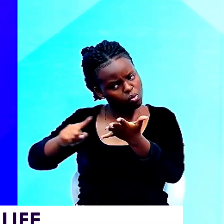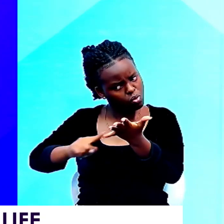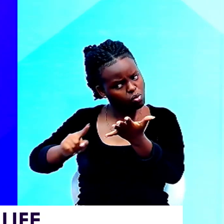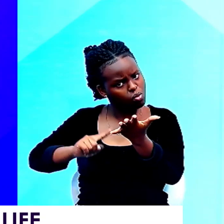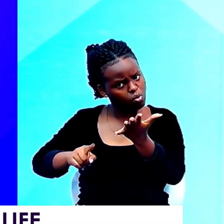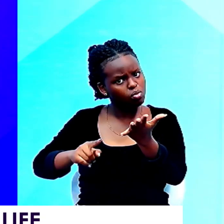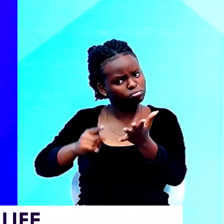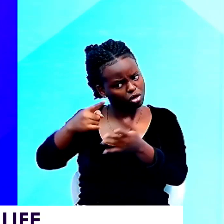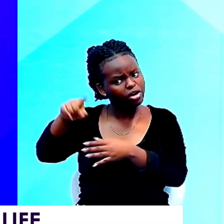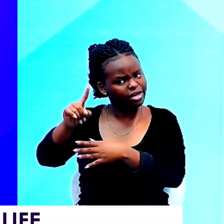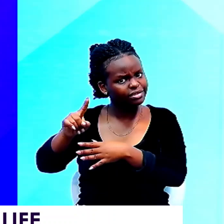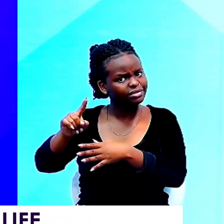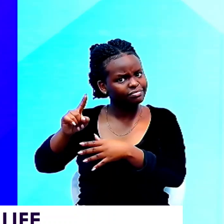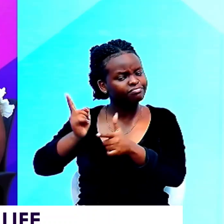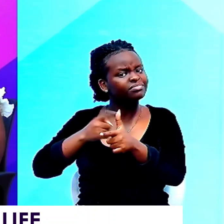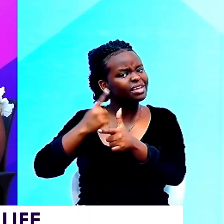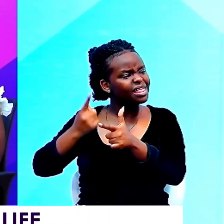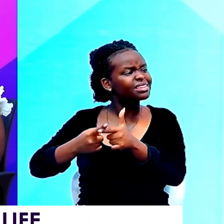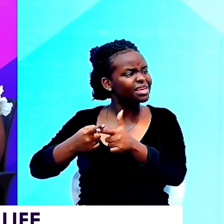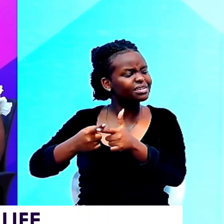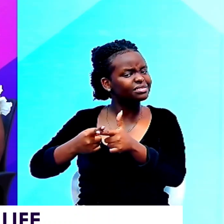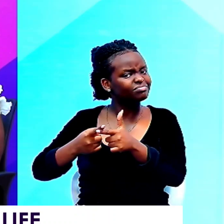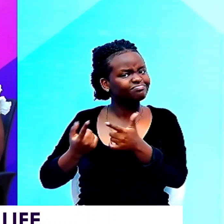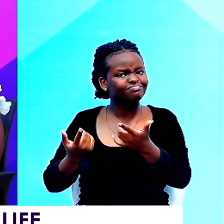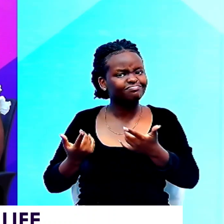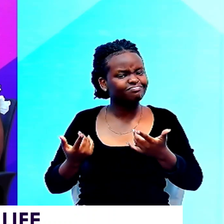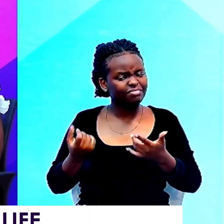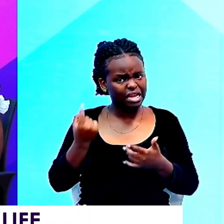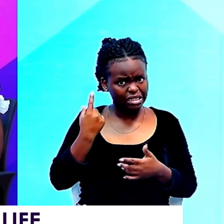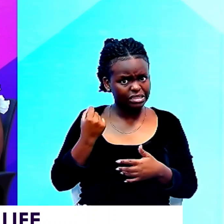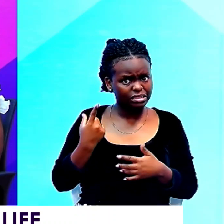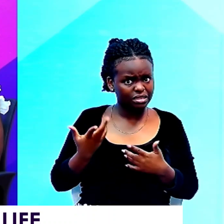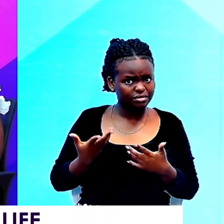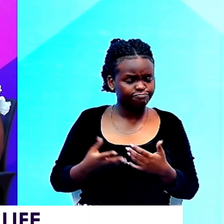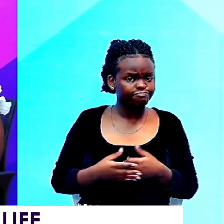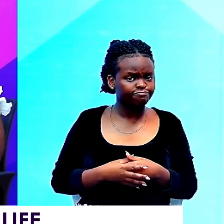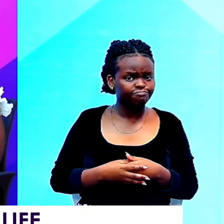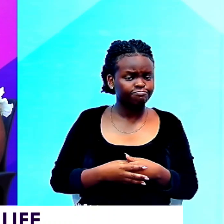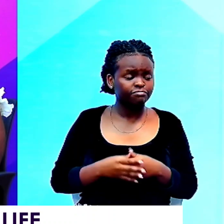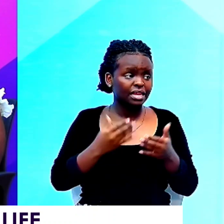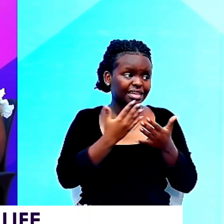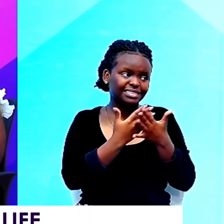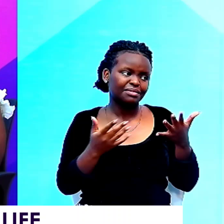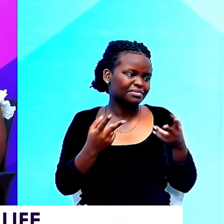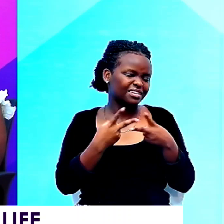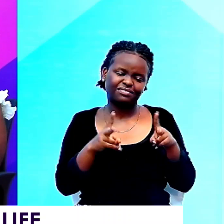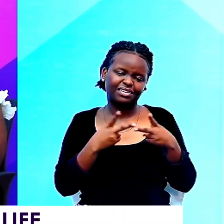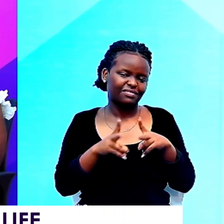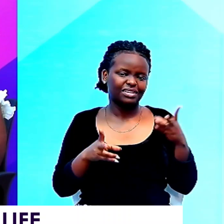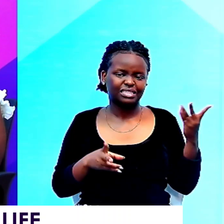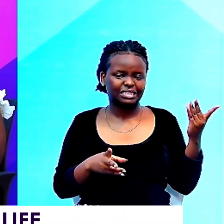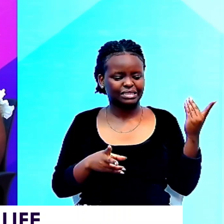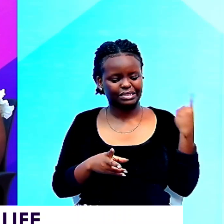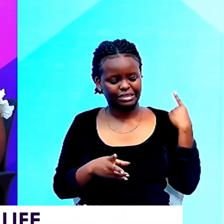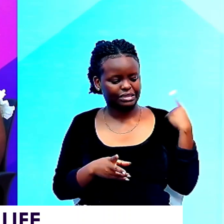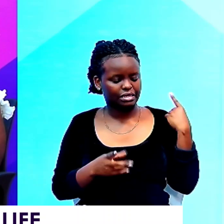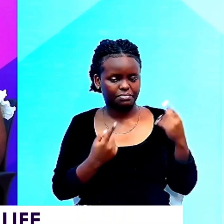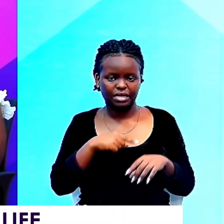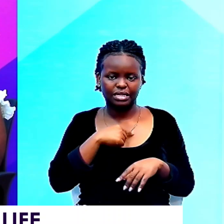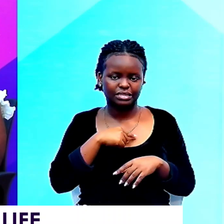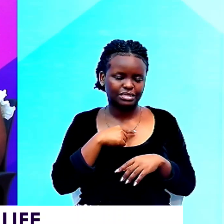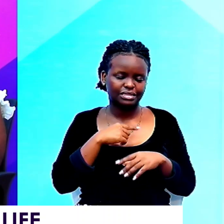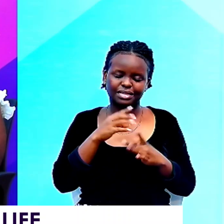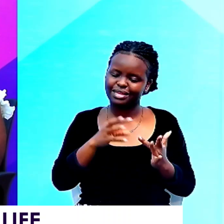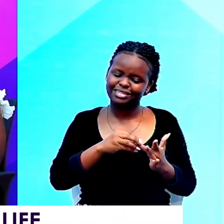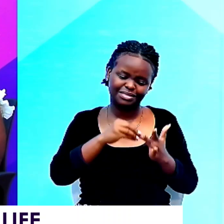You understand? Yes. Yes, I get it. So that is something that is really disturbing us, especially the